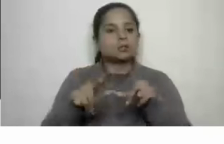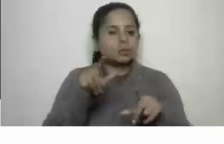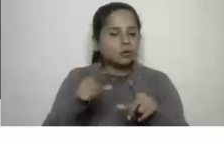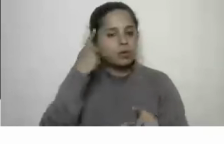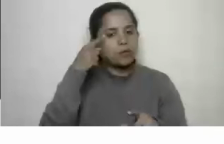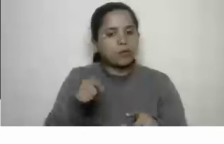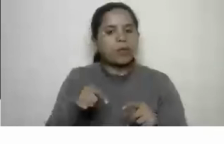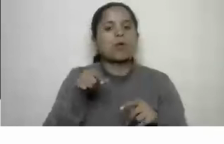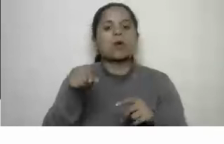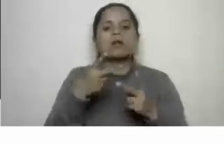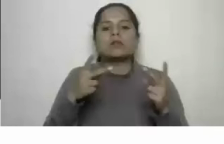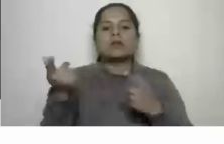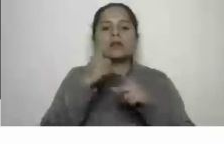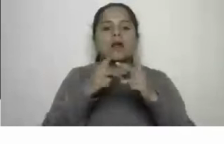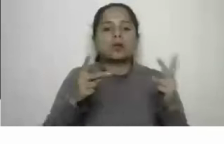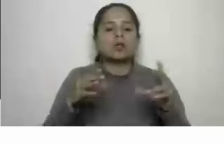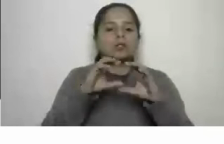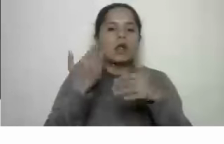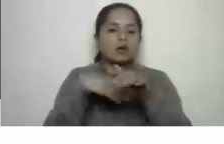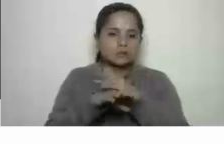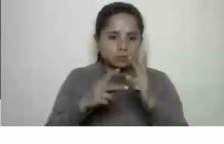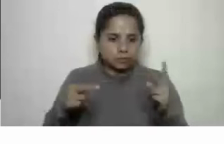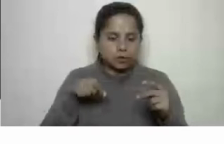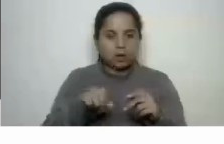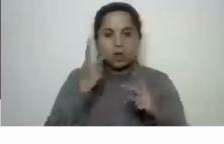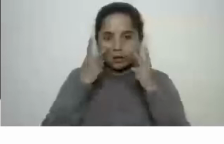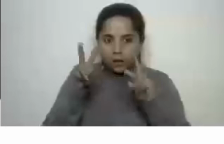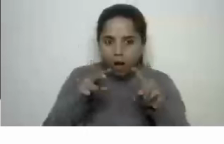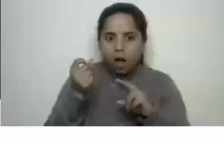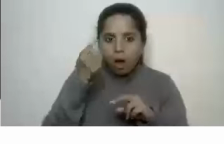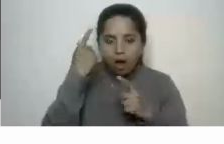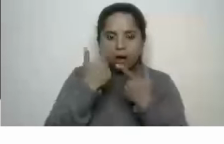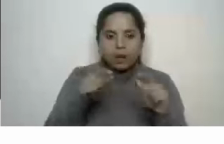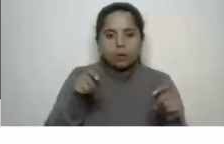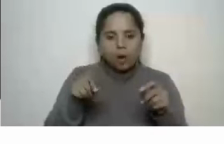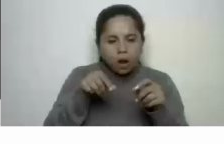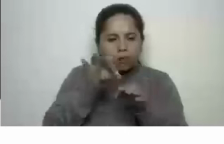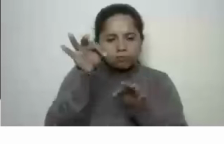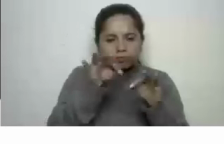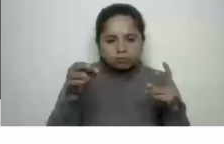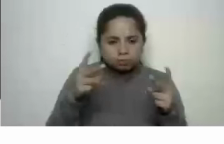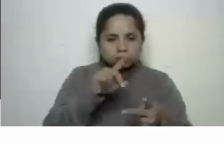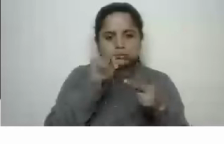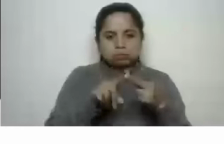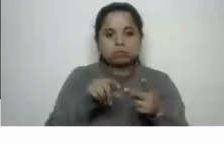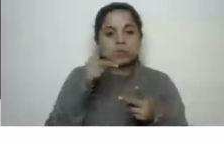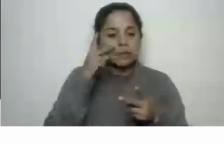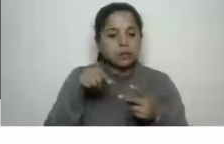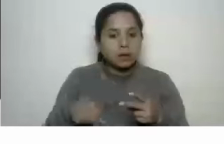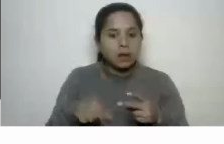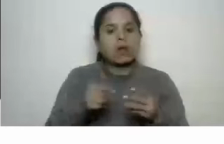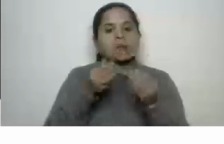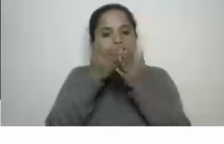integrate multilingualism in the classroom. The first one is acknowledging the linguistic landscape. The second one is in